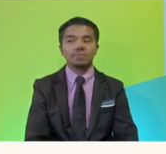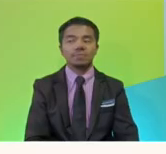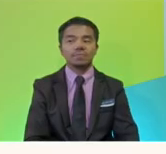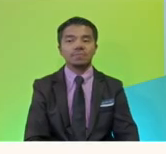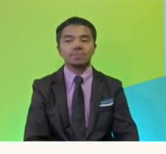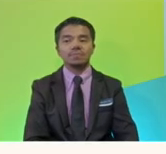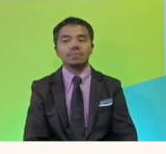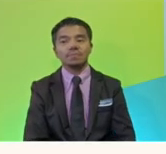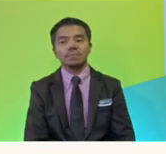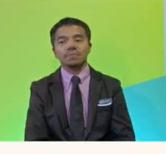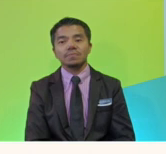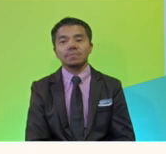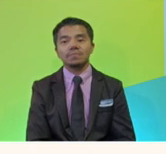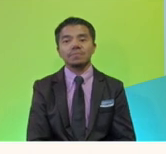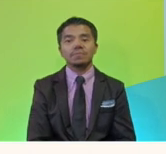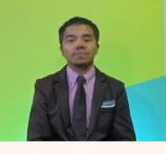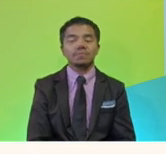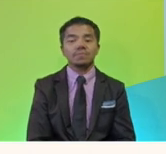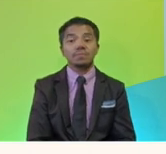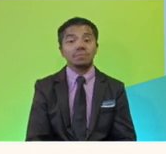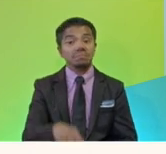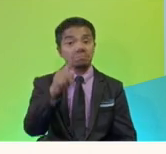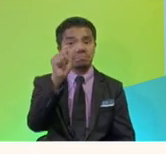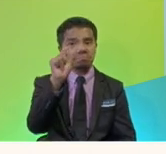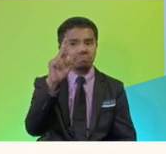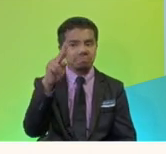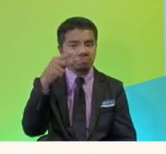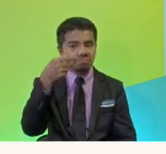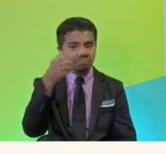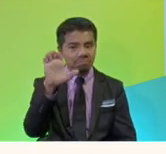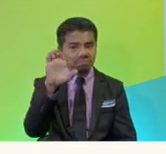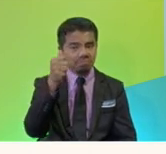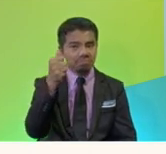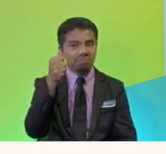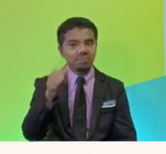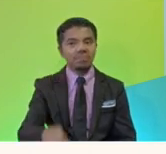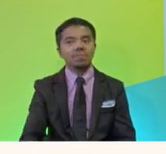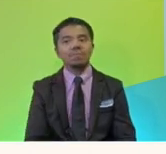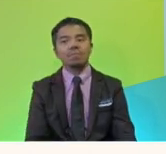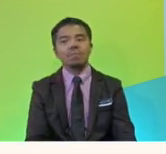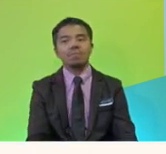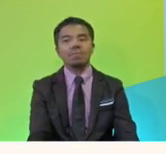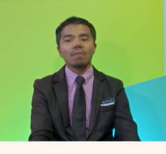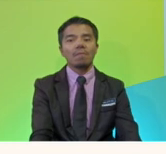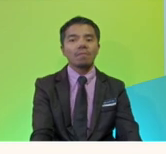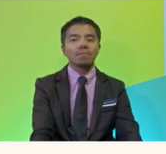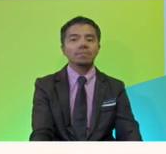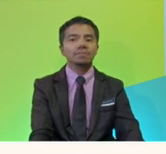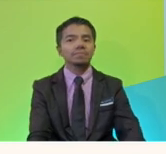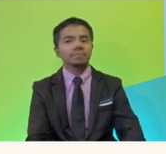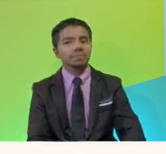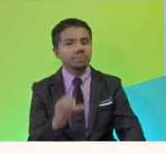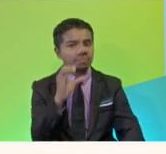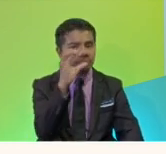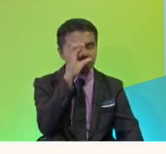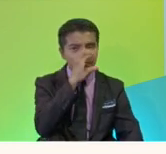Tia, who liked to do sports, but she prefers to do it with, less people because she doesn't like noise